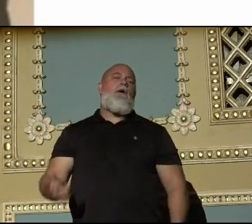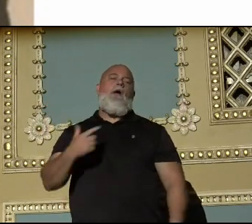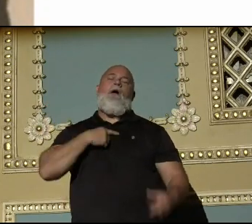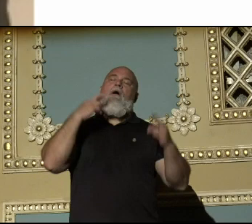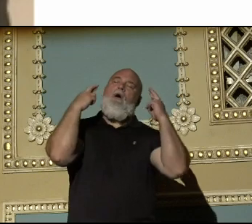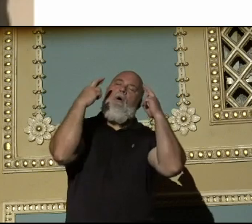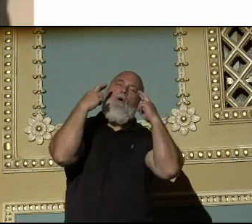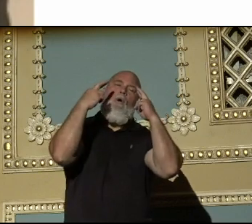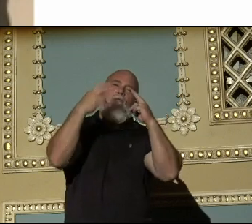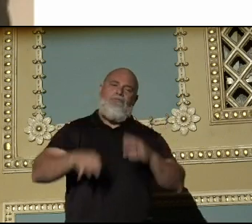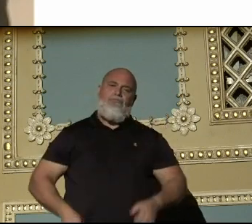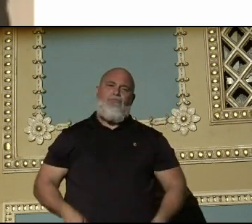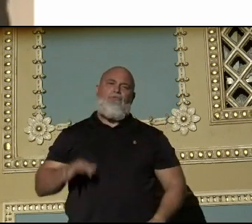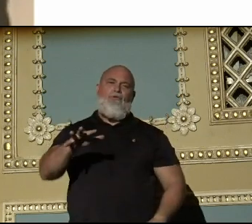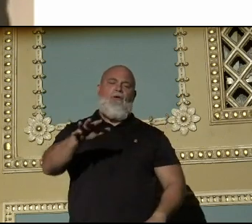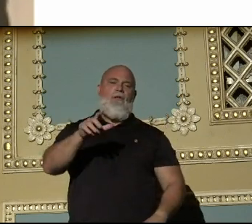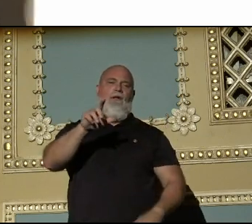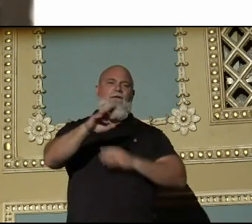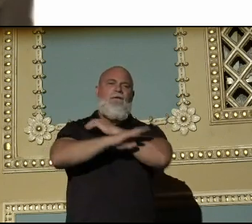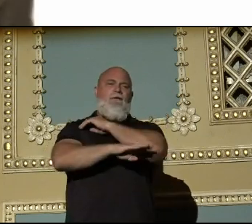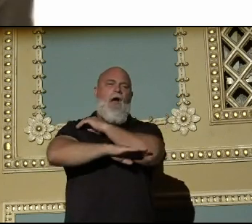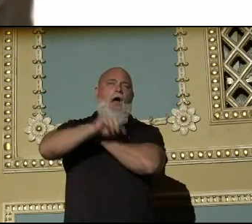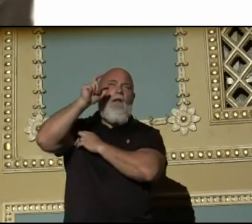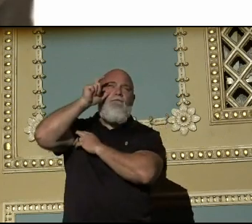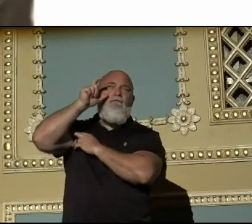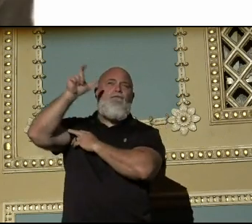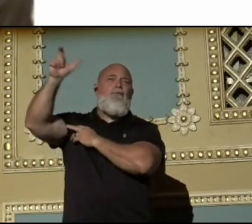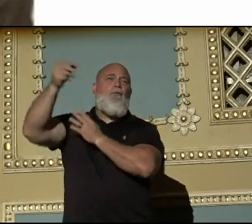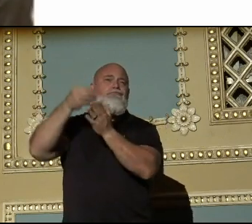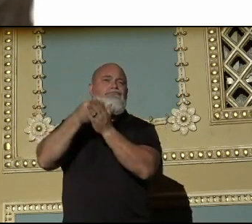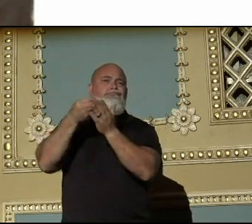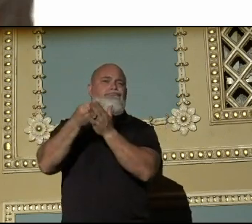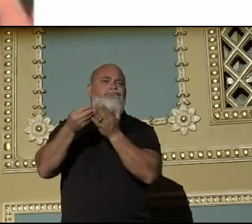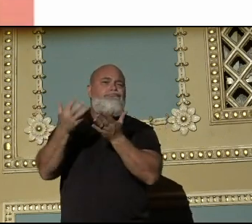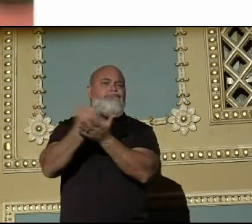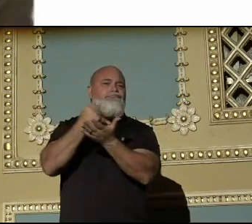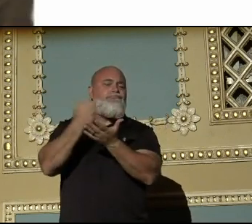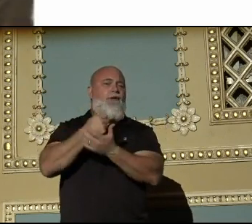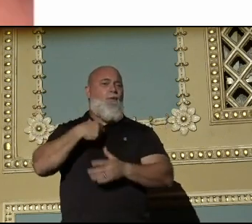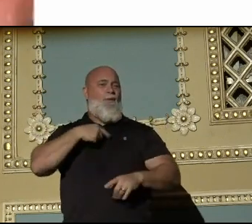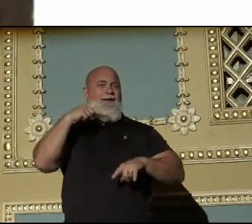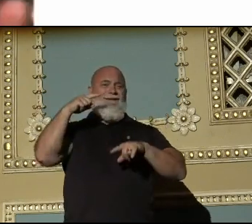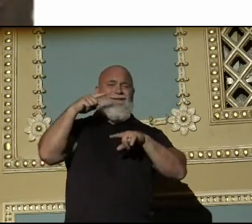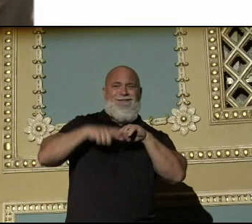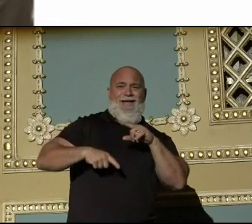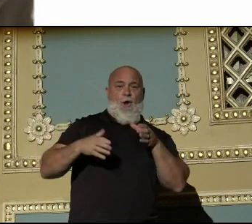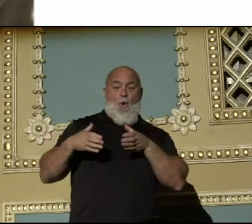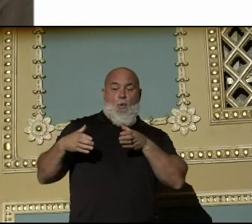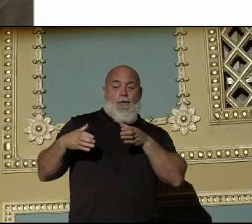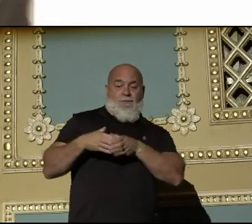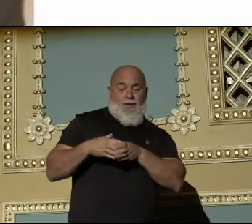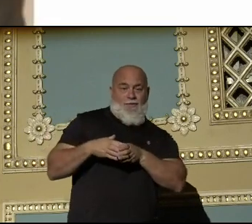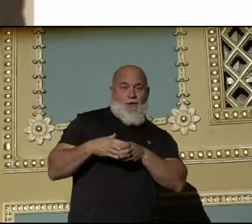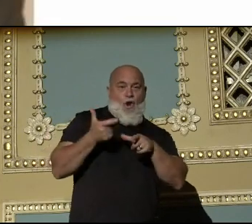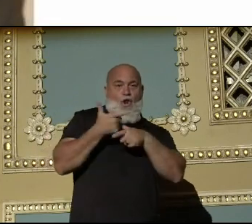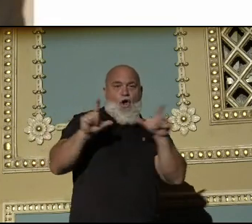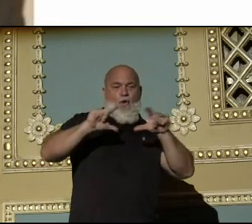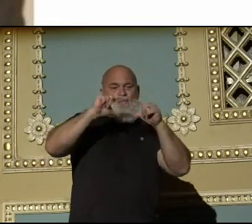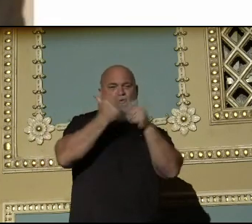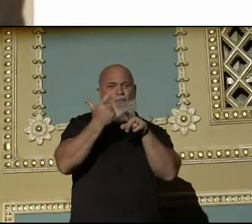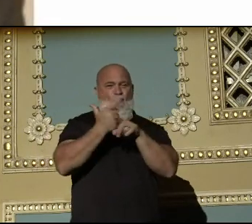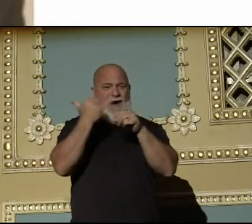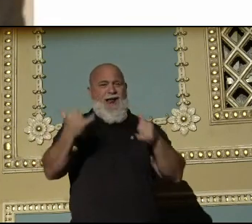to the Autumn Moon fundraising event because although we can't be together in large groups right now, we will